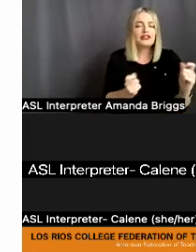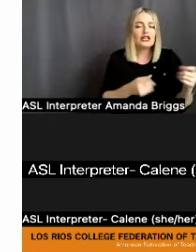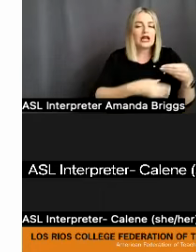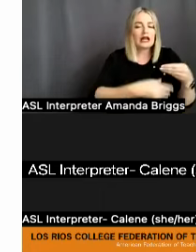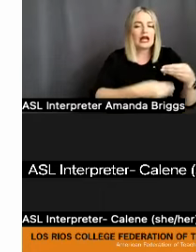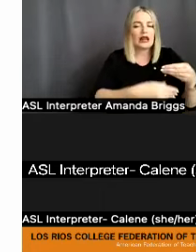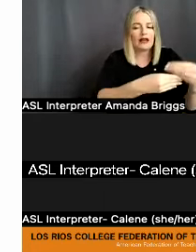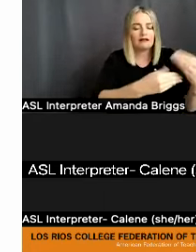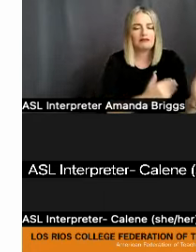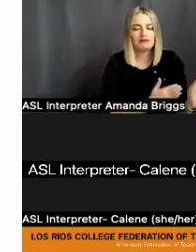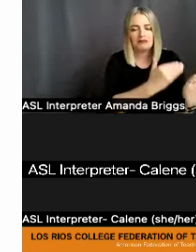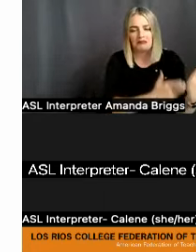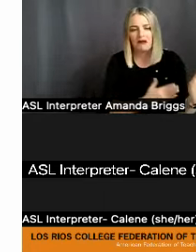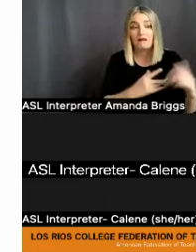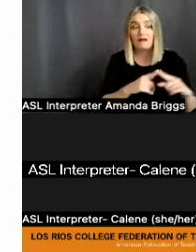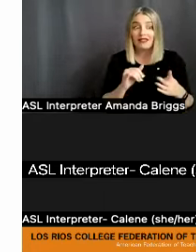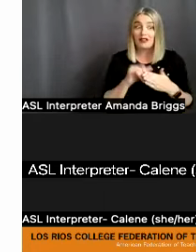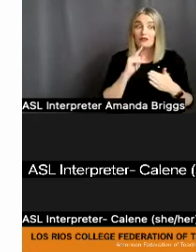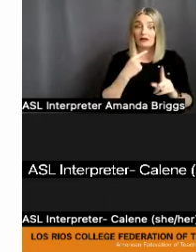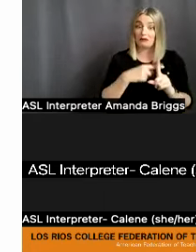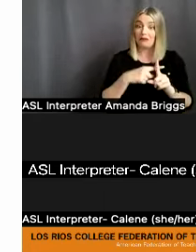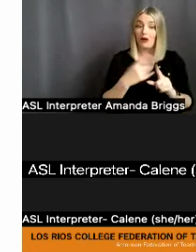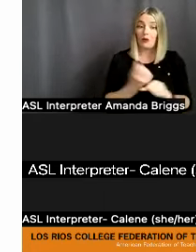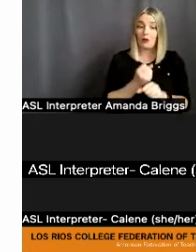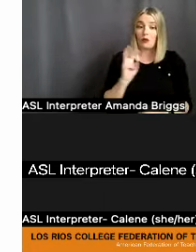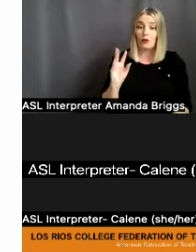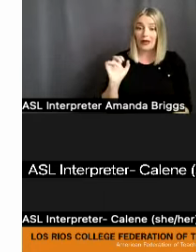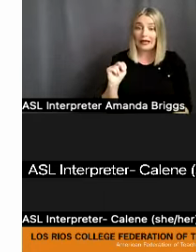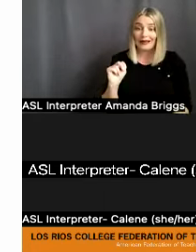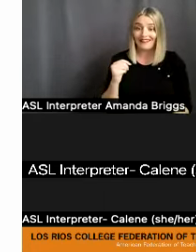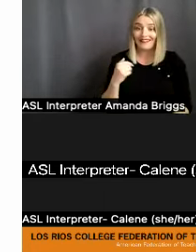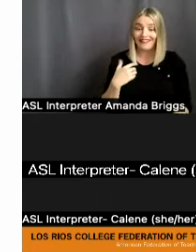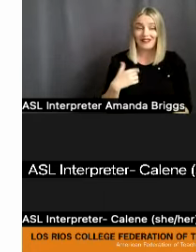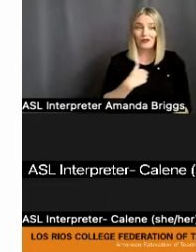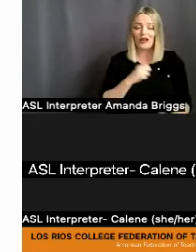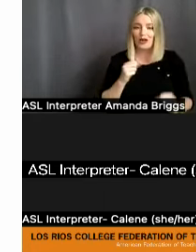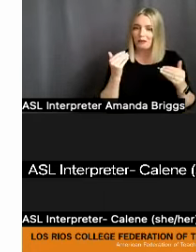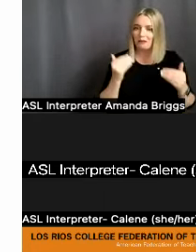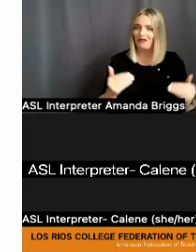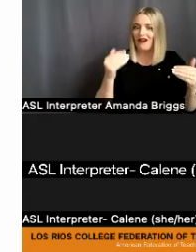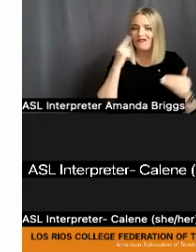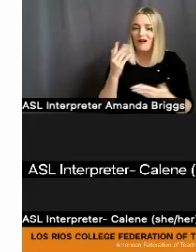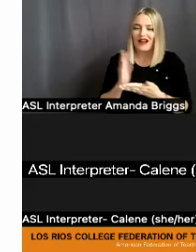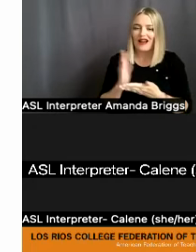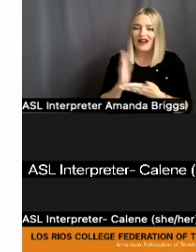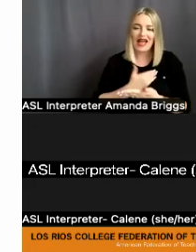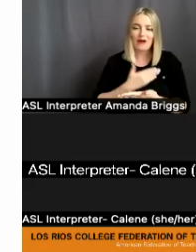really big win for the team that we were able to move forward on behalf of part-time faculty.